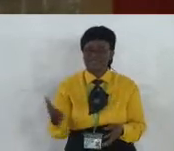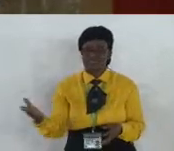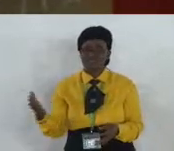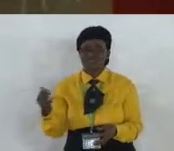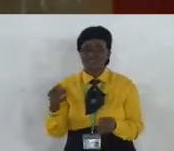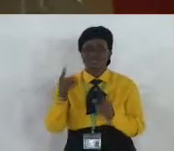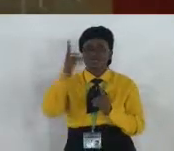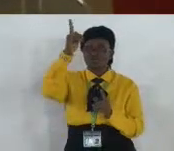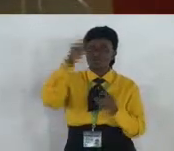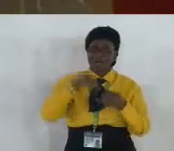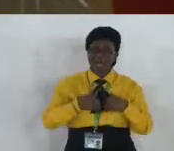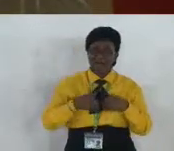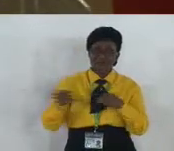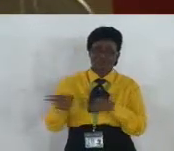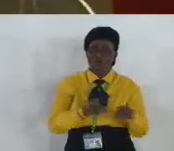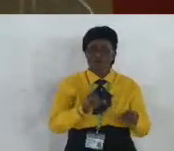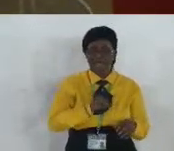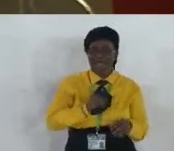I praise you for them all."